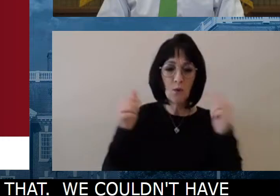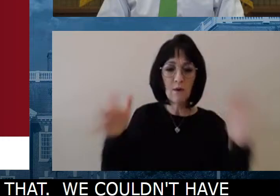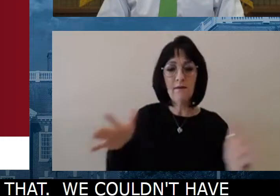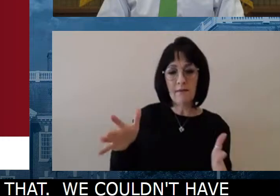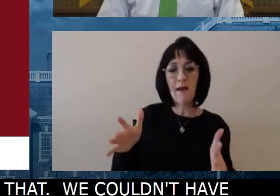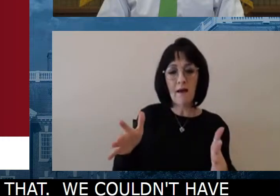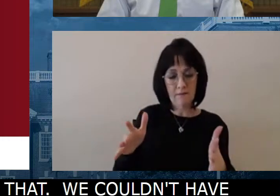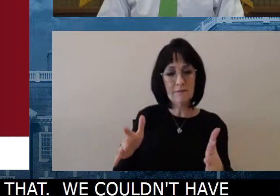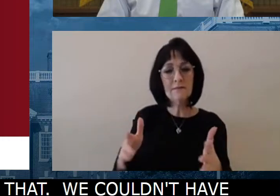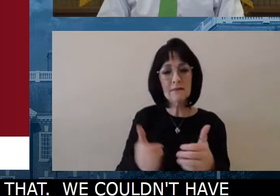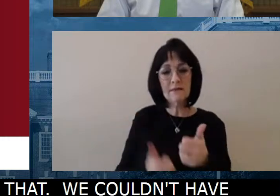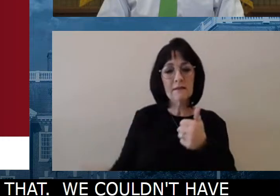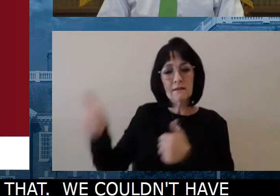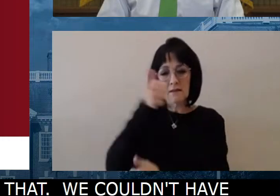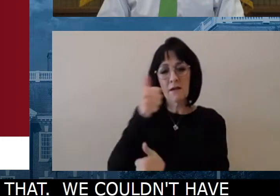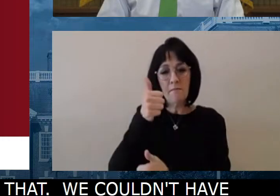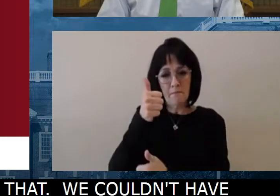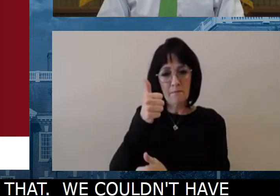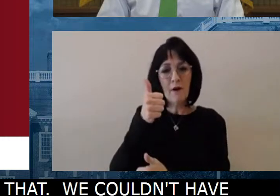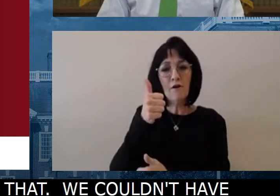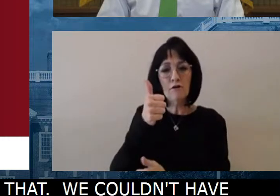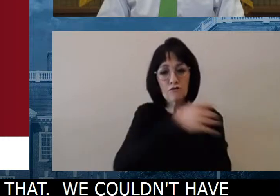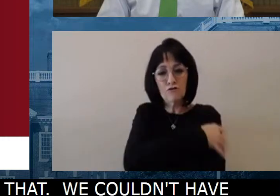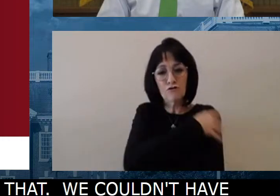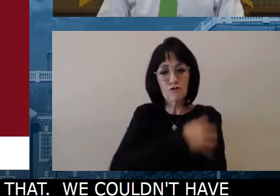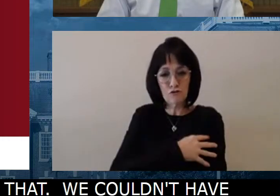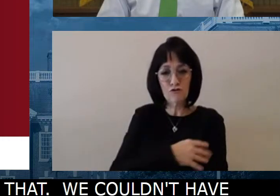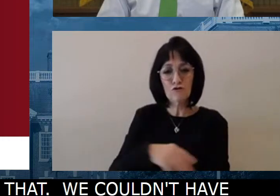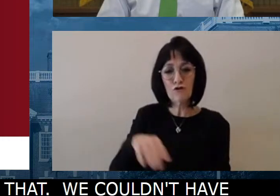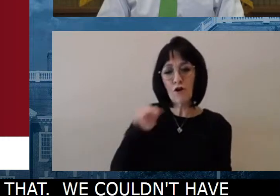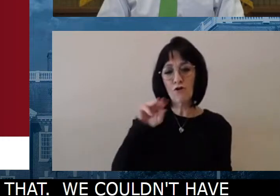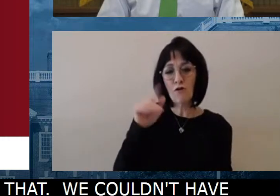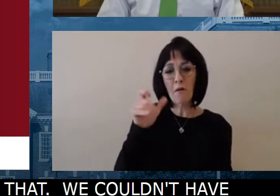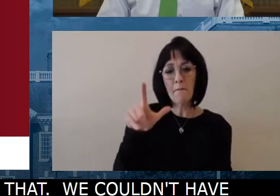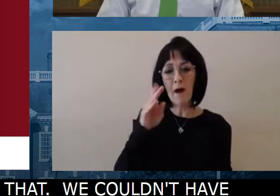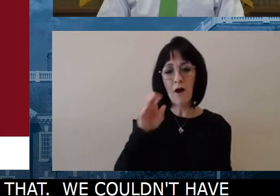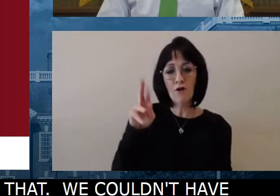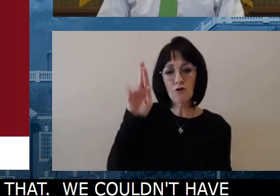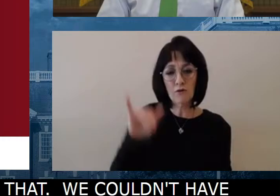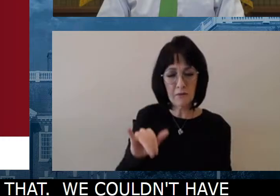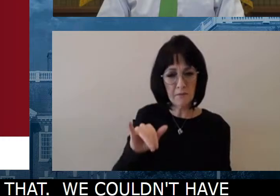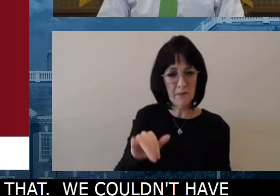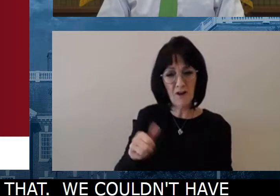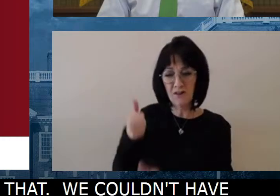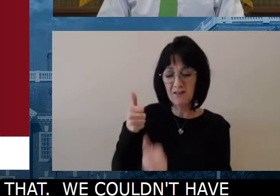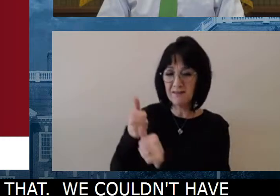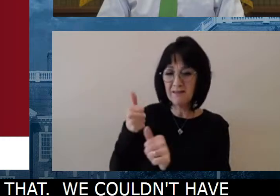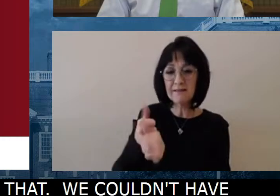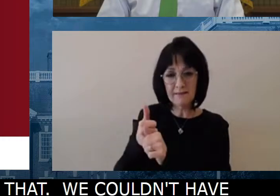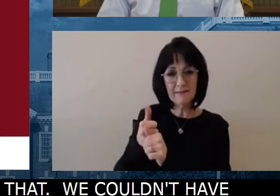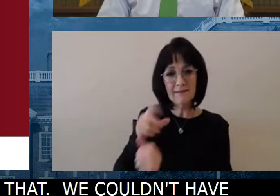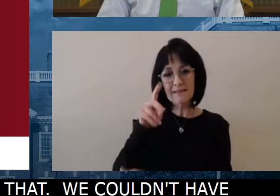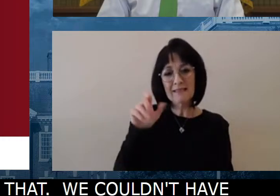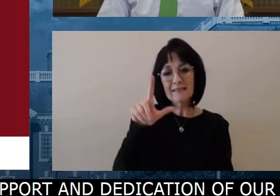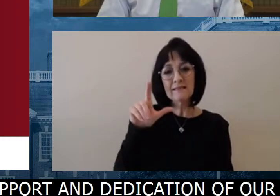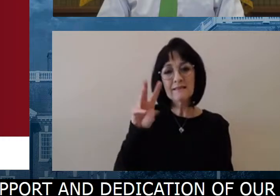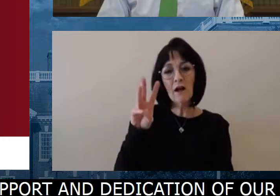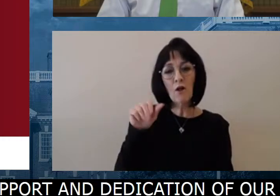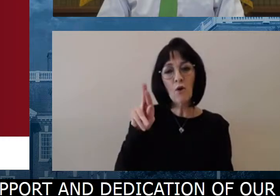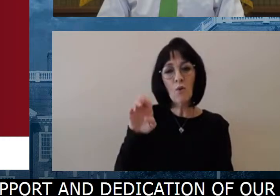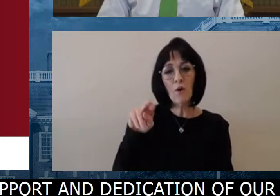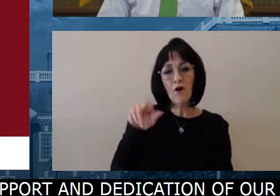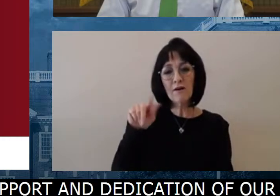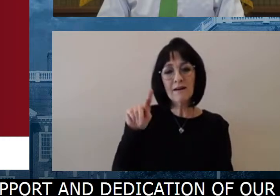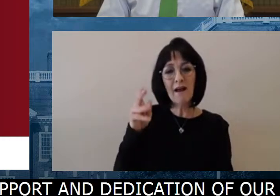leadership capacity. I know he's got a great team out there. I see his men and women at these vaccination sites, at testing sites,